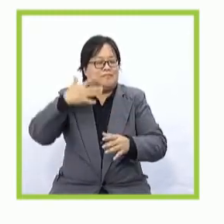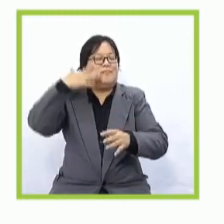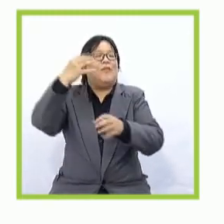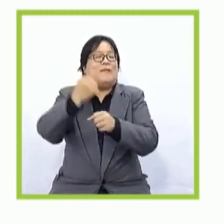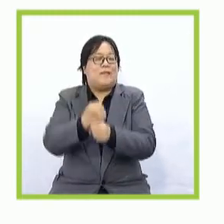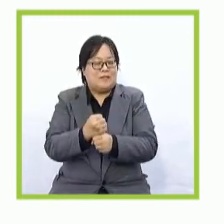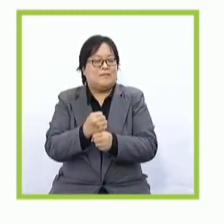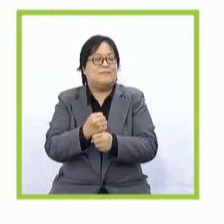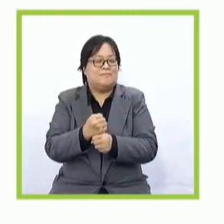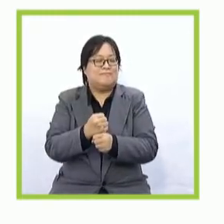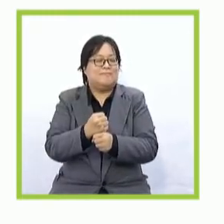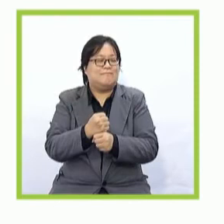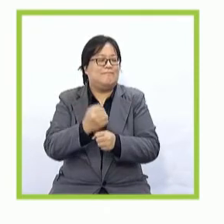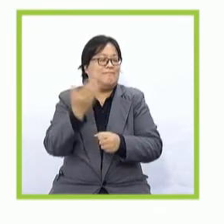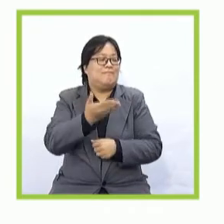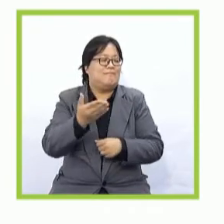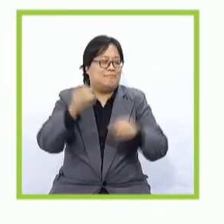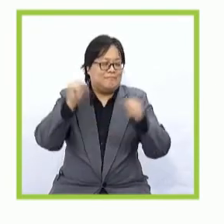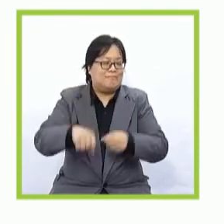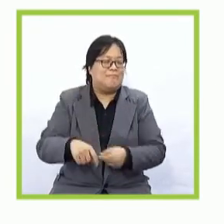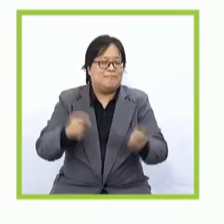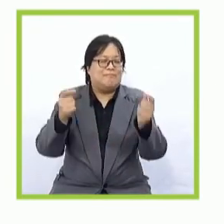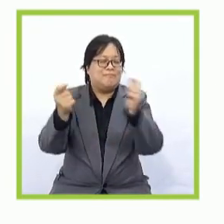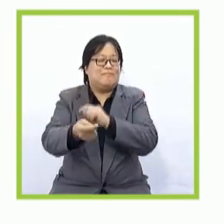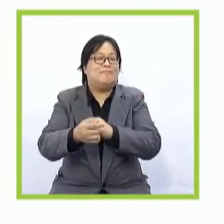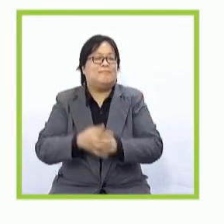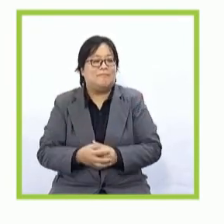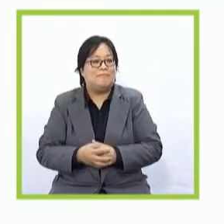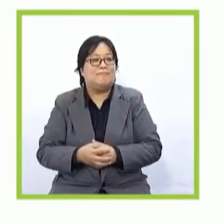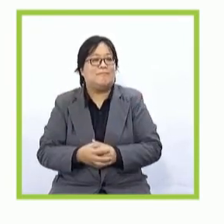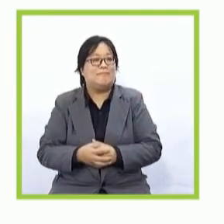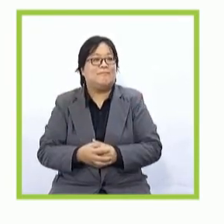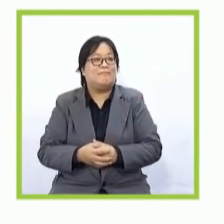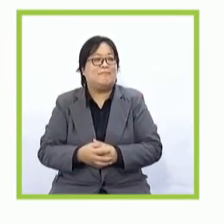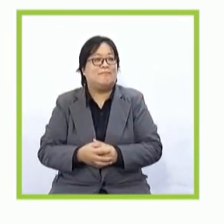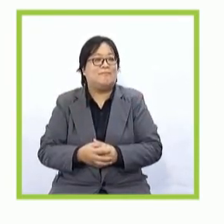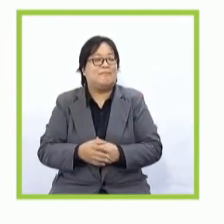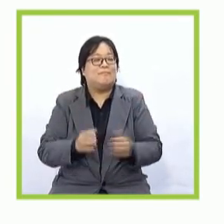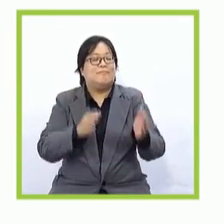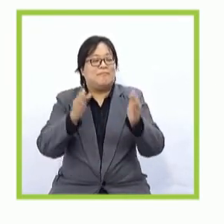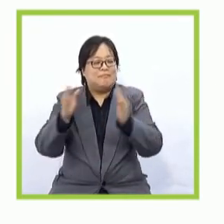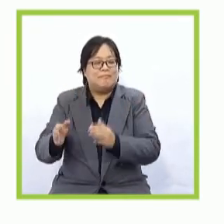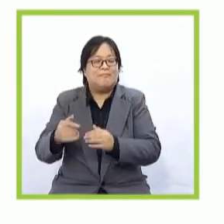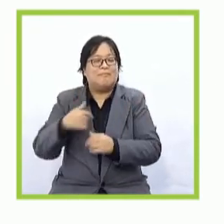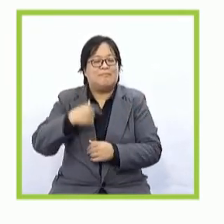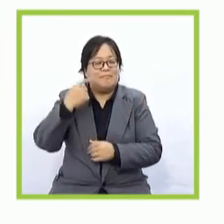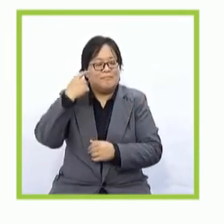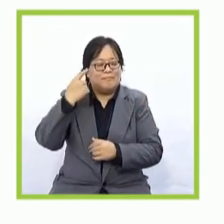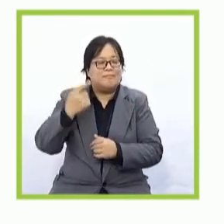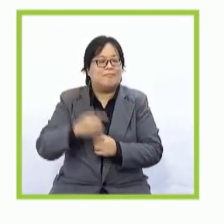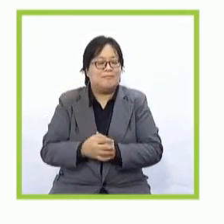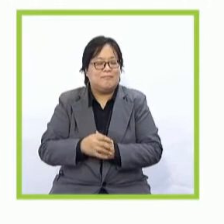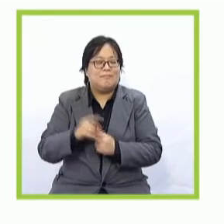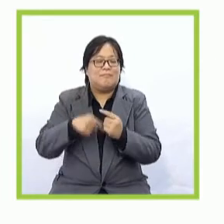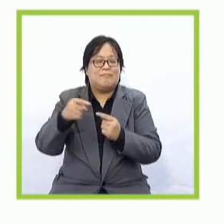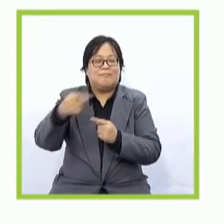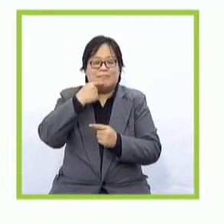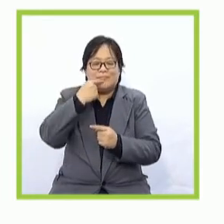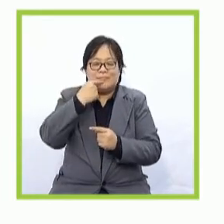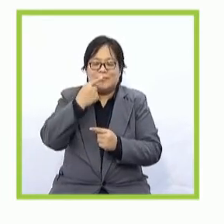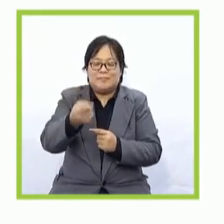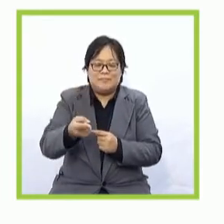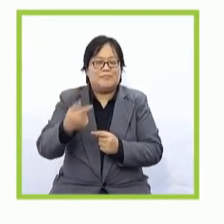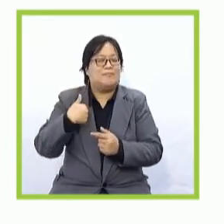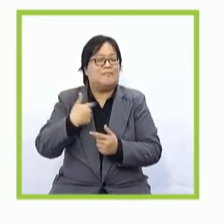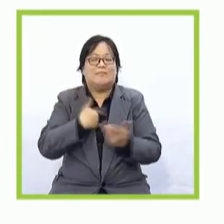that things can change. And then lastly, I think when you say we